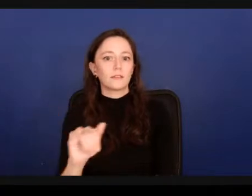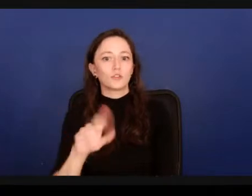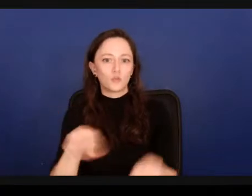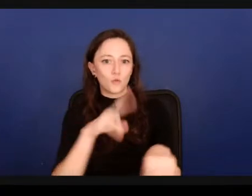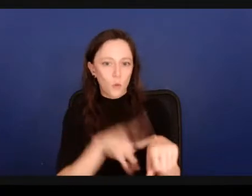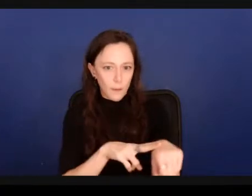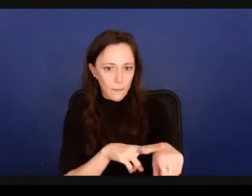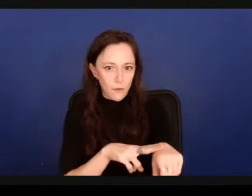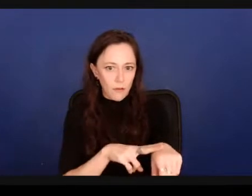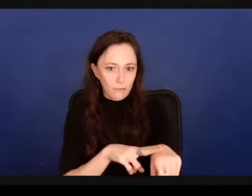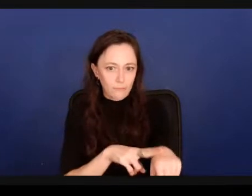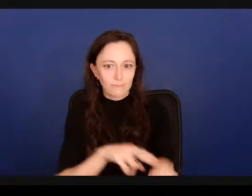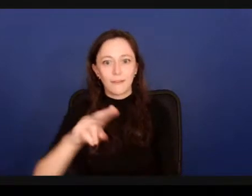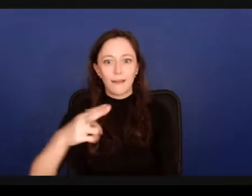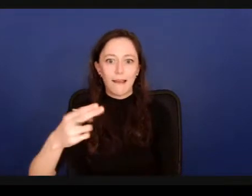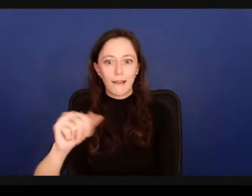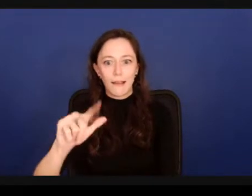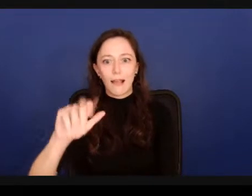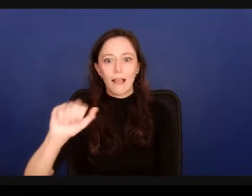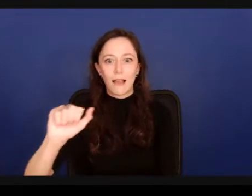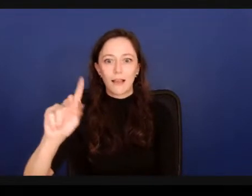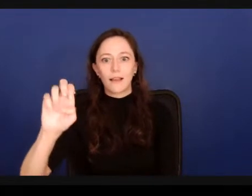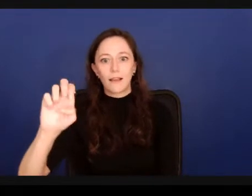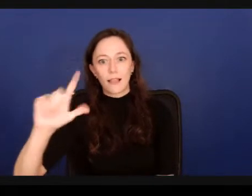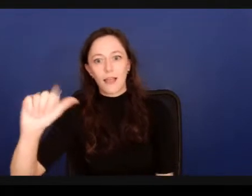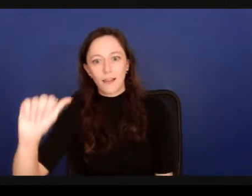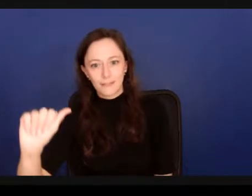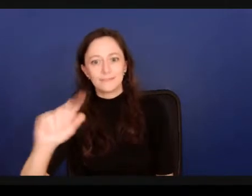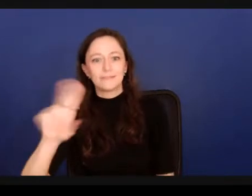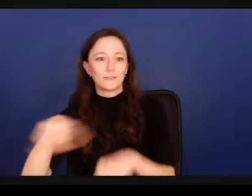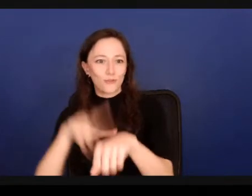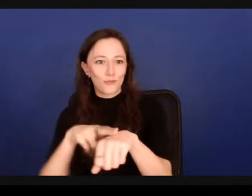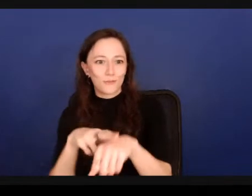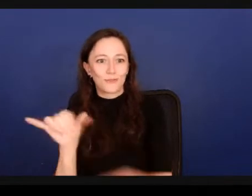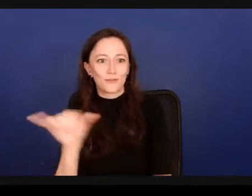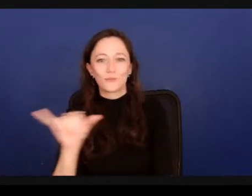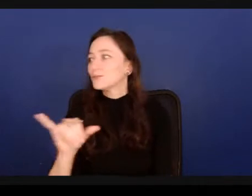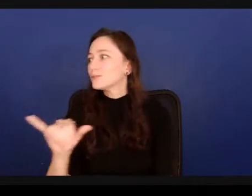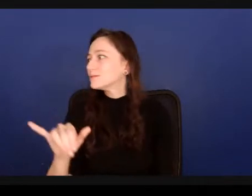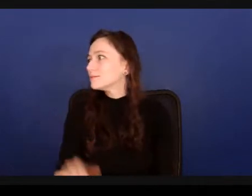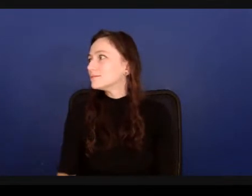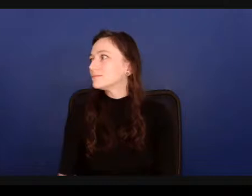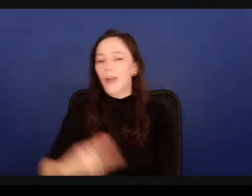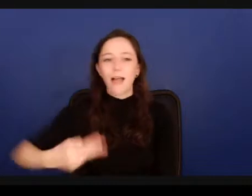is normal, nothing unusual. Mauna Kea, nothing unusual.